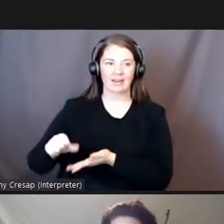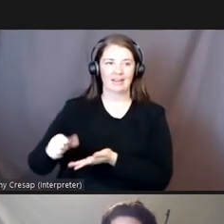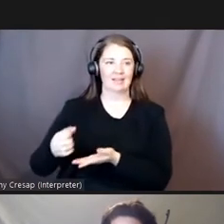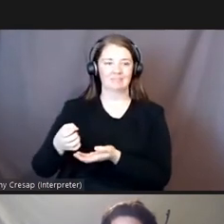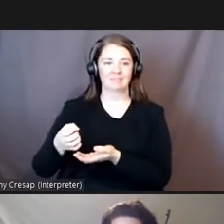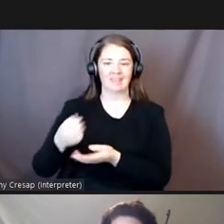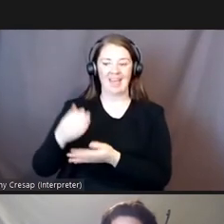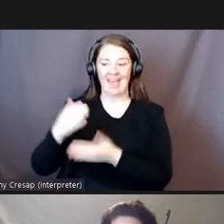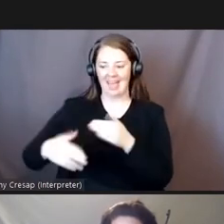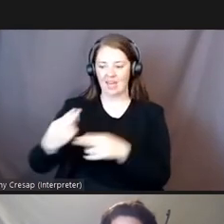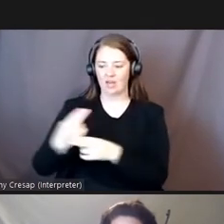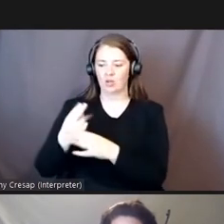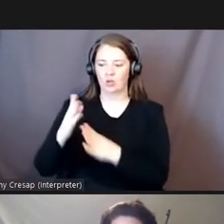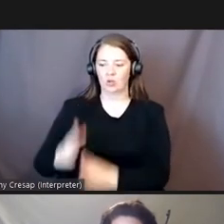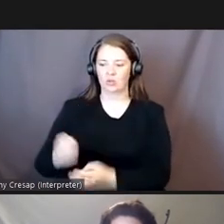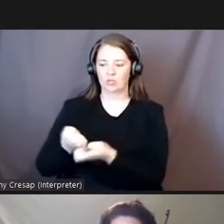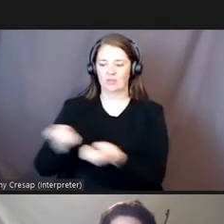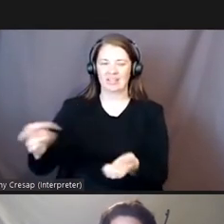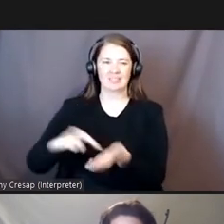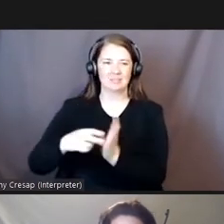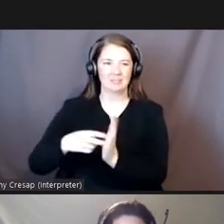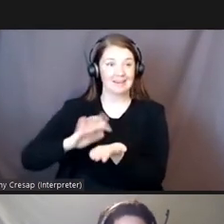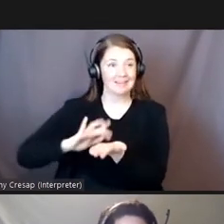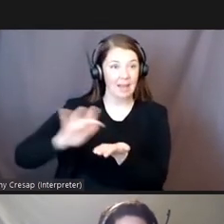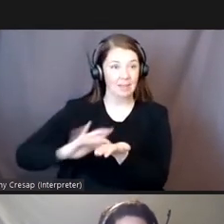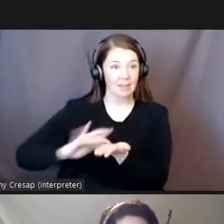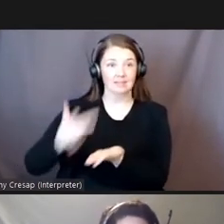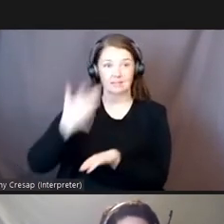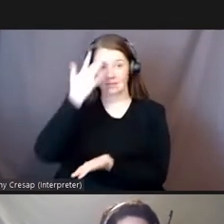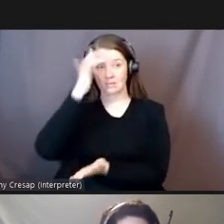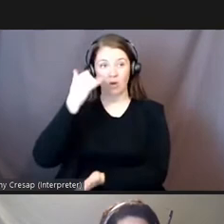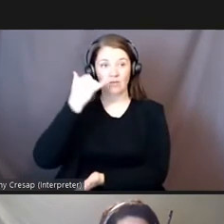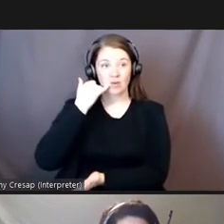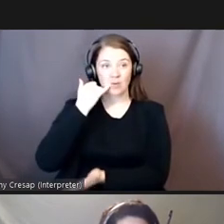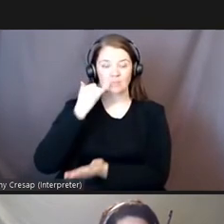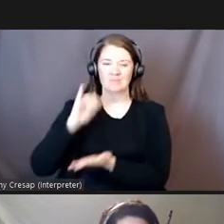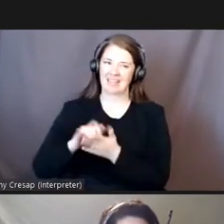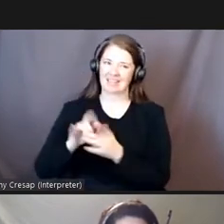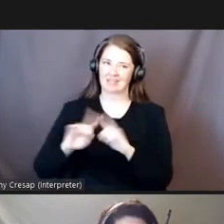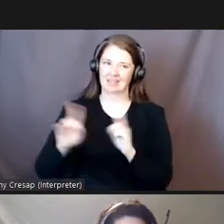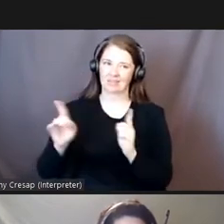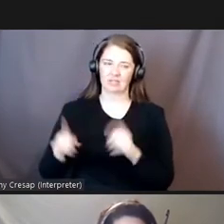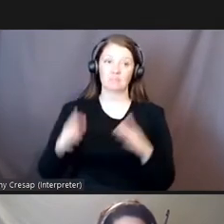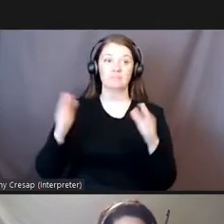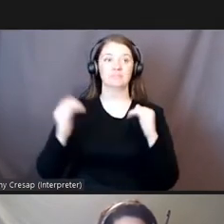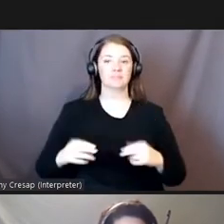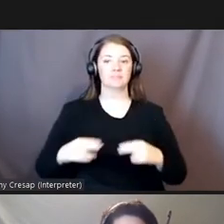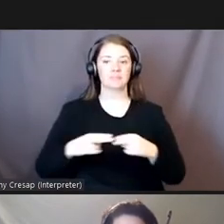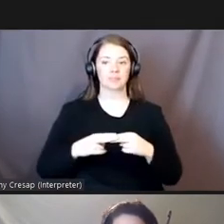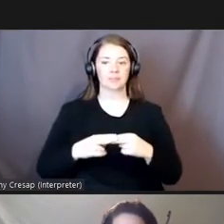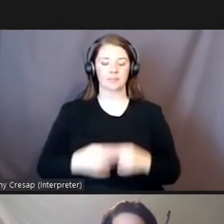or smartphones. That's one of the biggest differences. You go to the next slide.